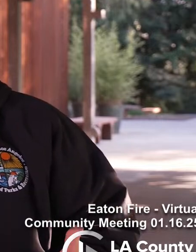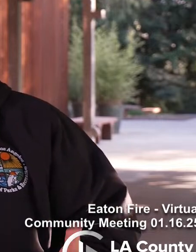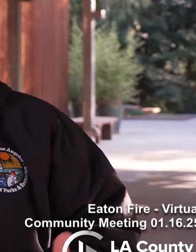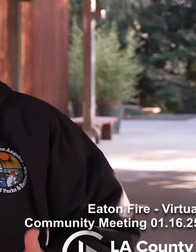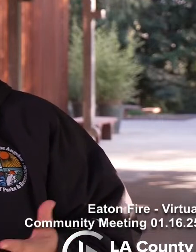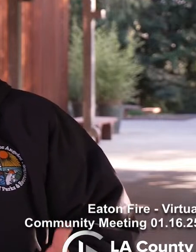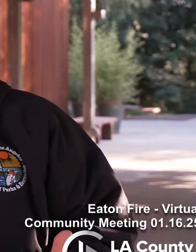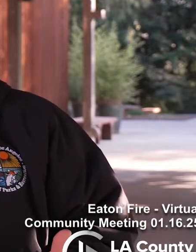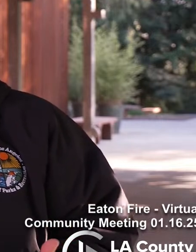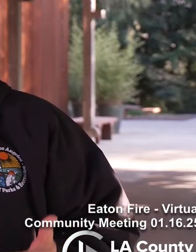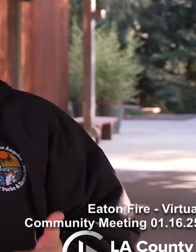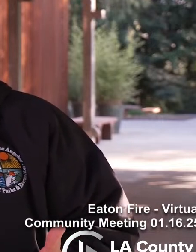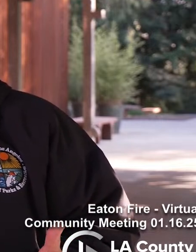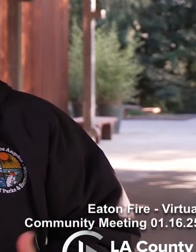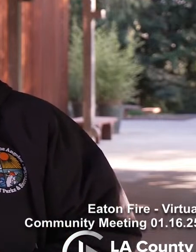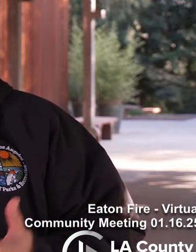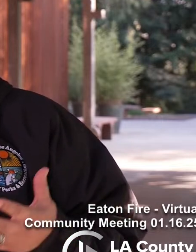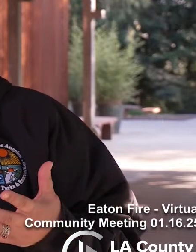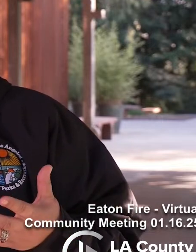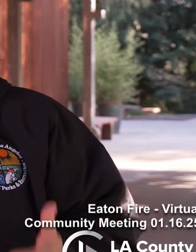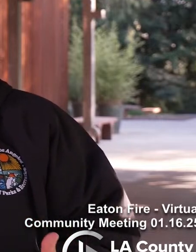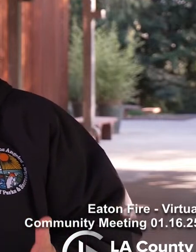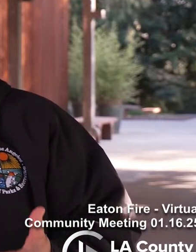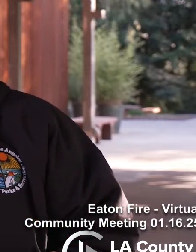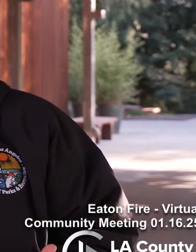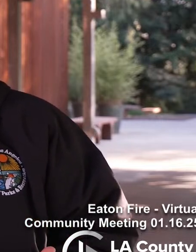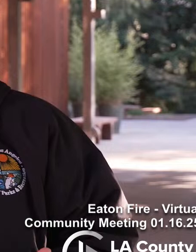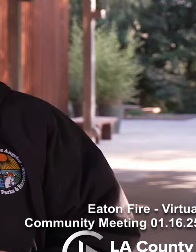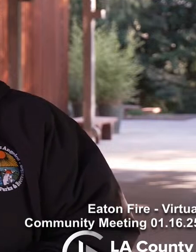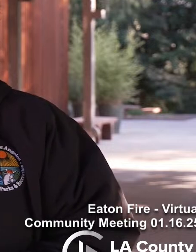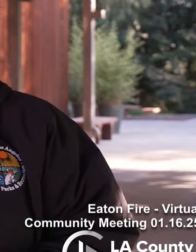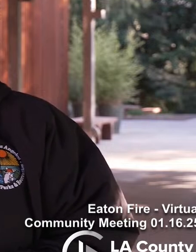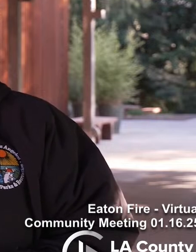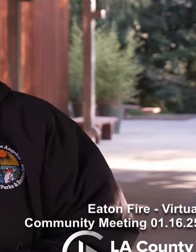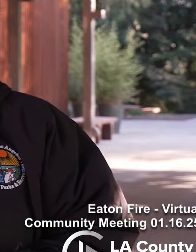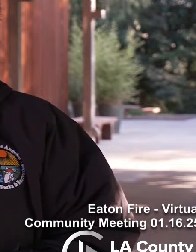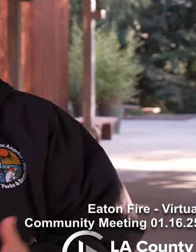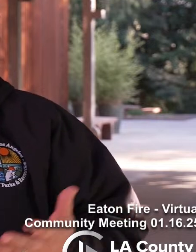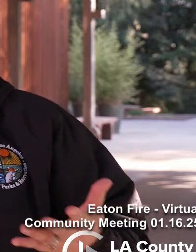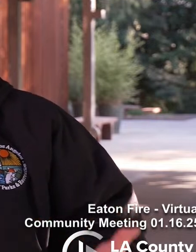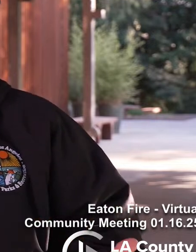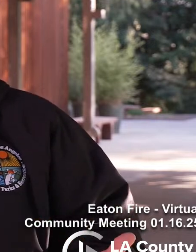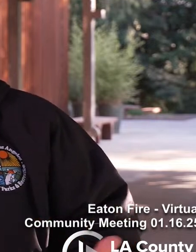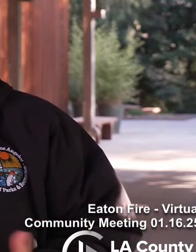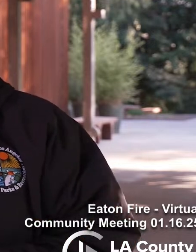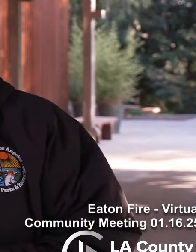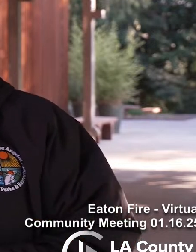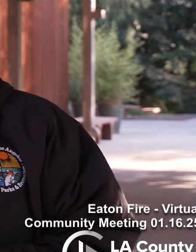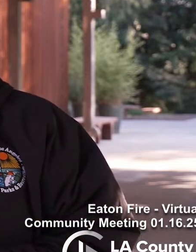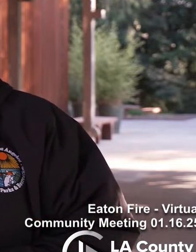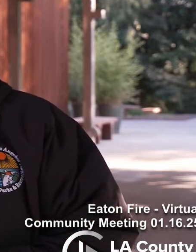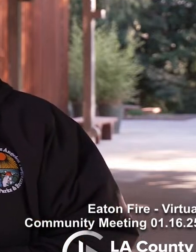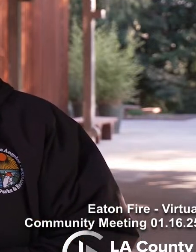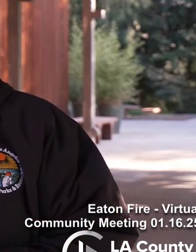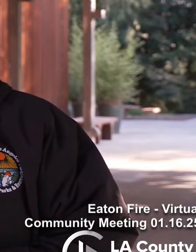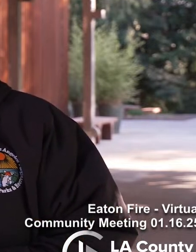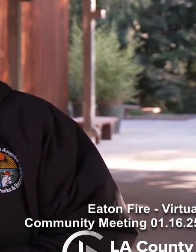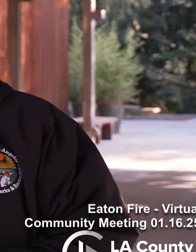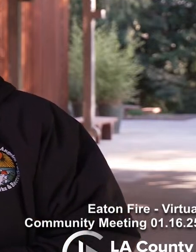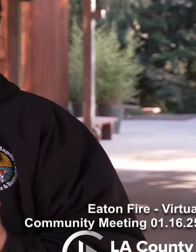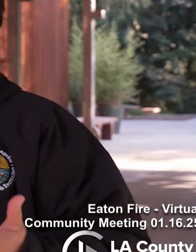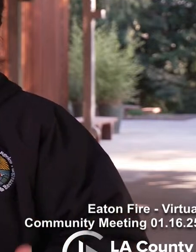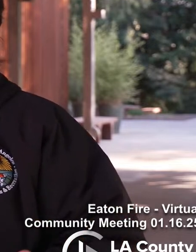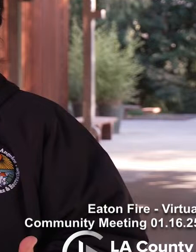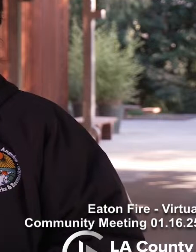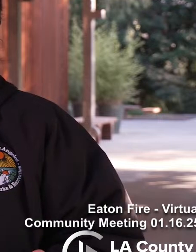by providing enriching, safe, and caring places for our youth. And here to share more about our care